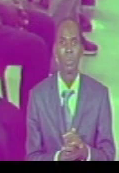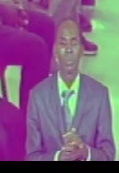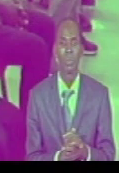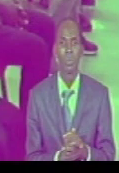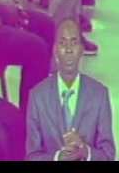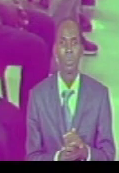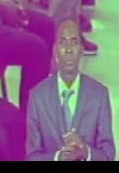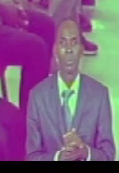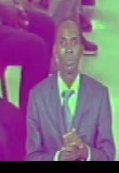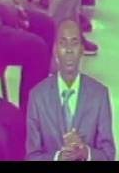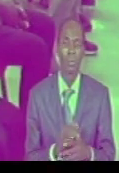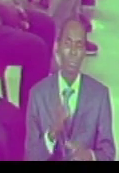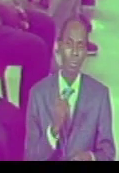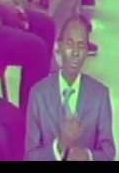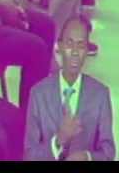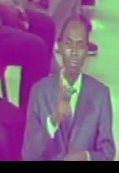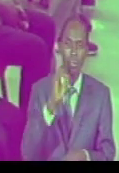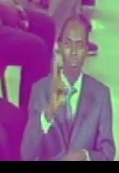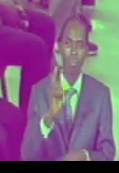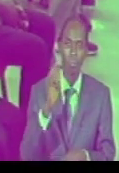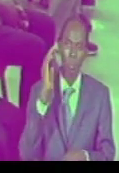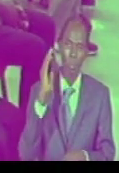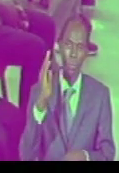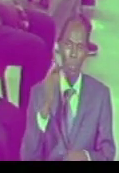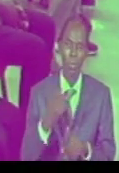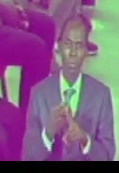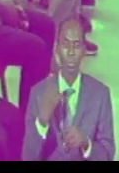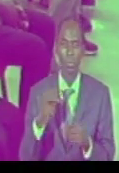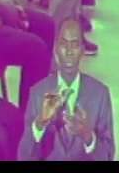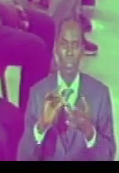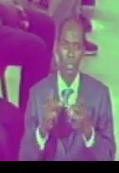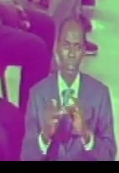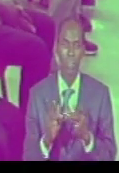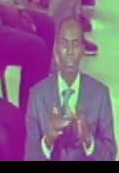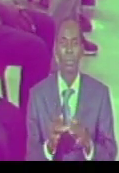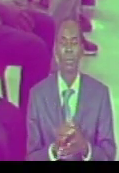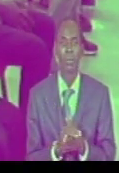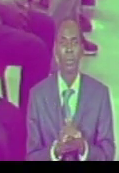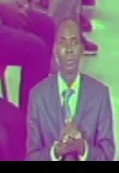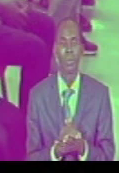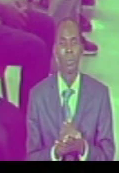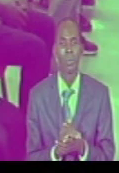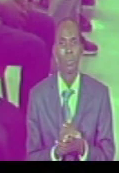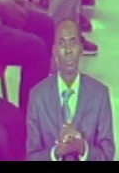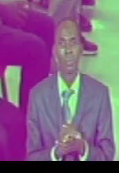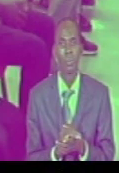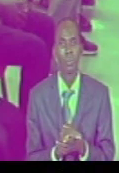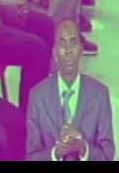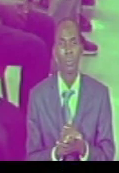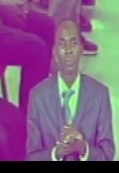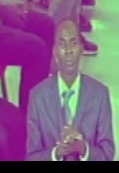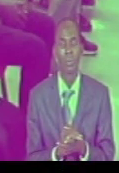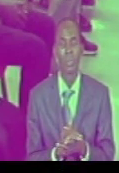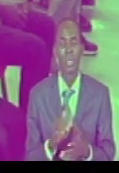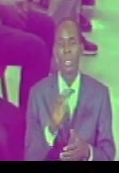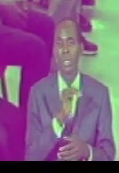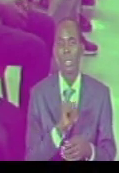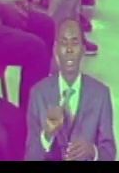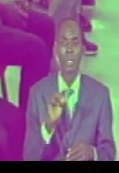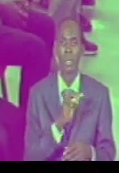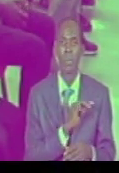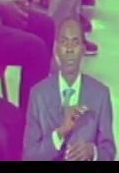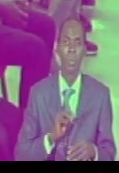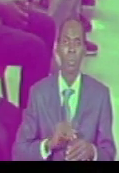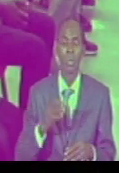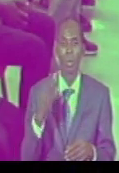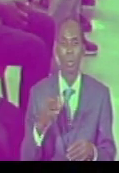Just one testimony online. Elizabeth Odoko, Mayor from Cape Verde, a member of Deeper Life Bible Church in Cape